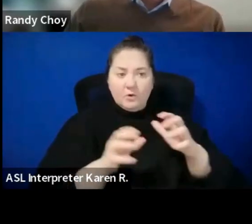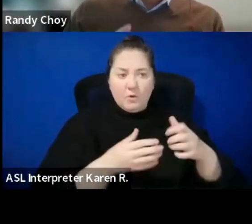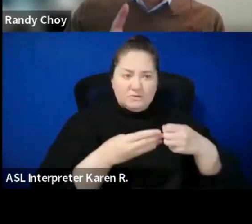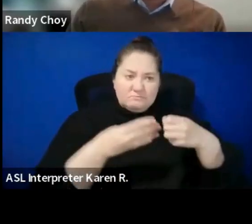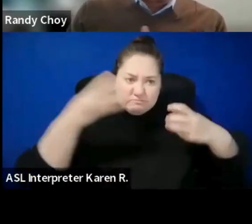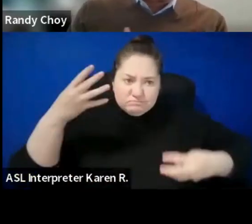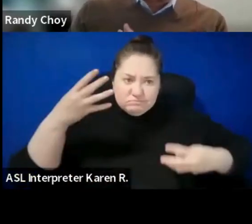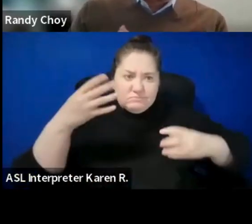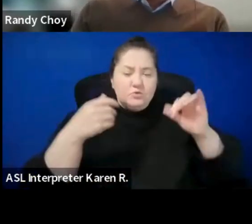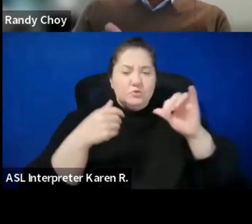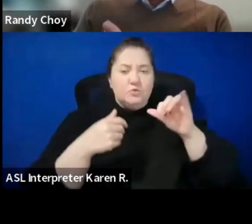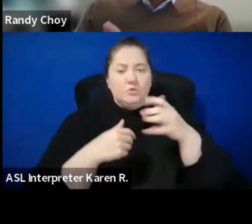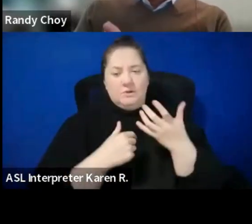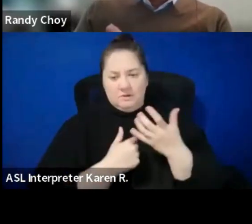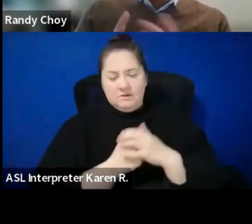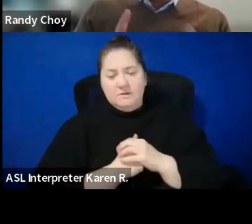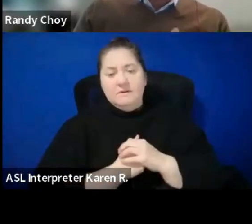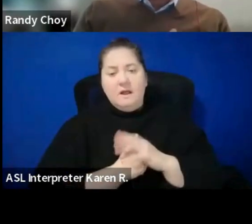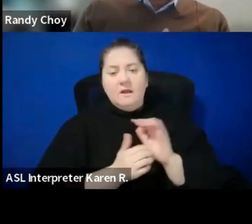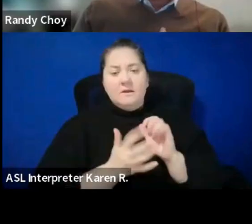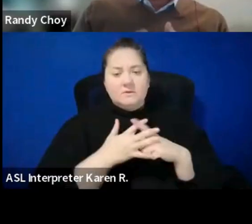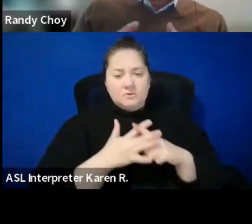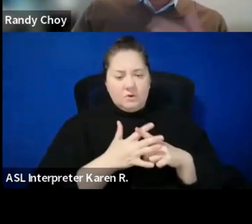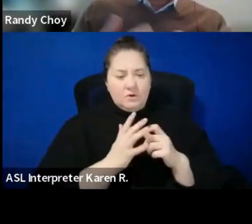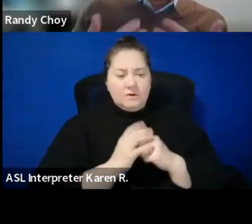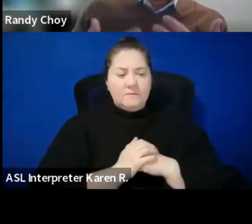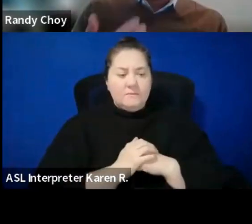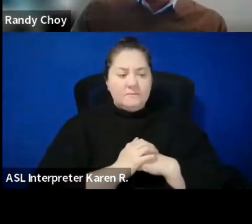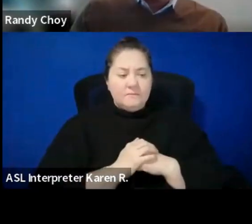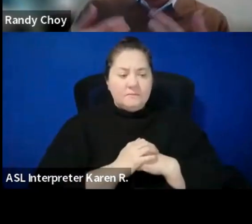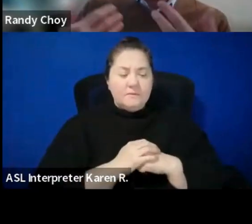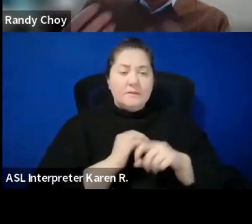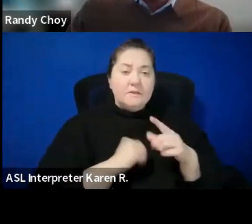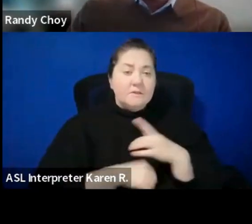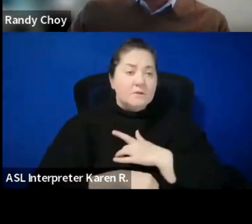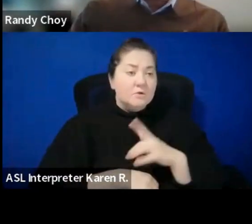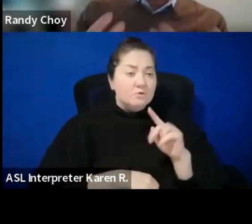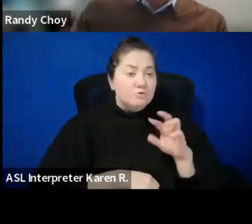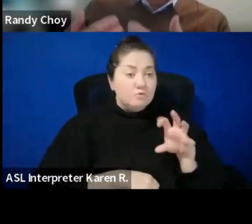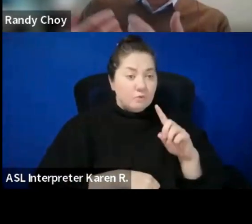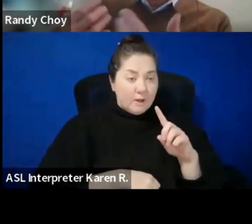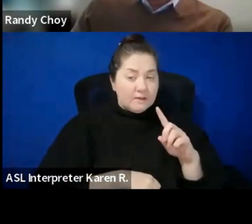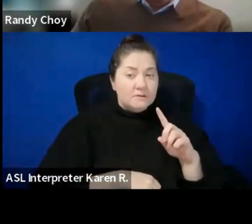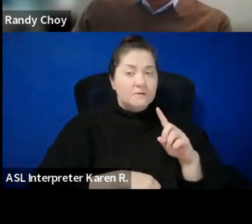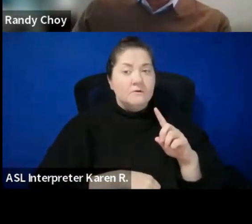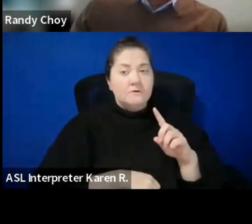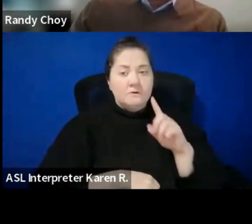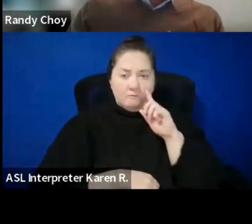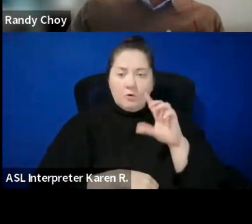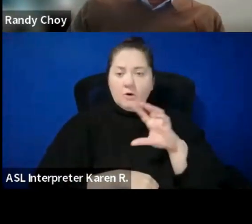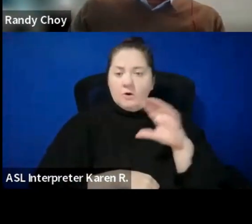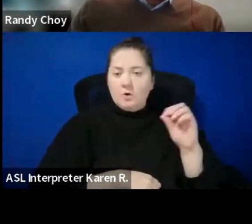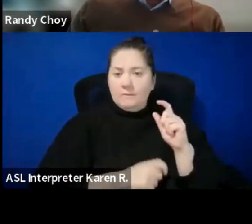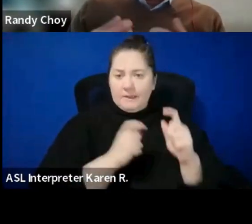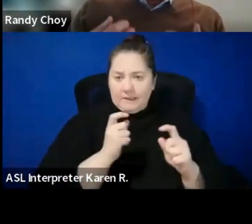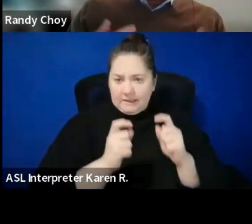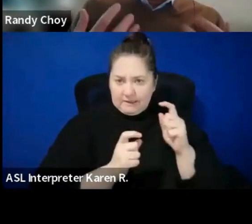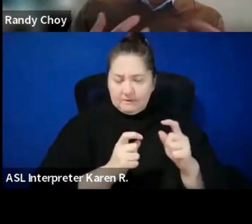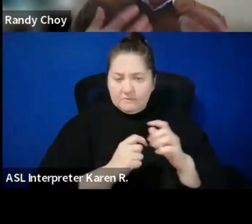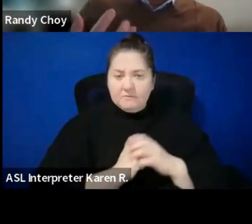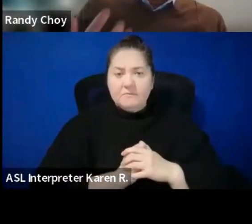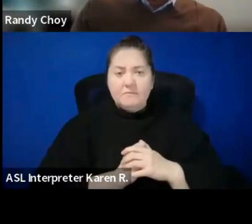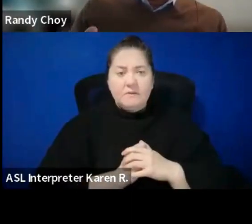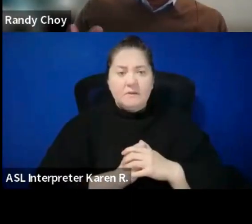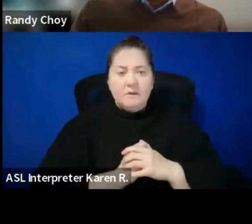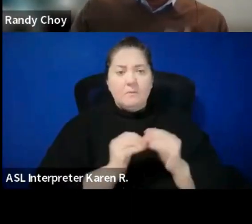areas. So that's just the start. But I would say, and this is kind of a trend in the corporate giving space, is that we're